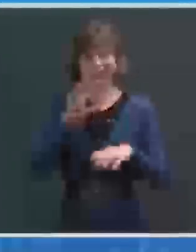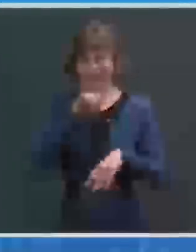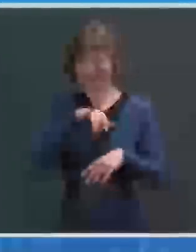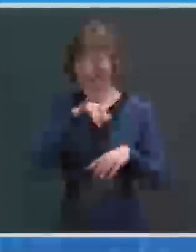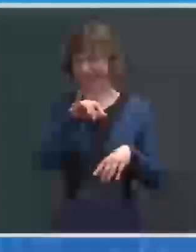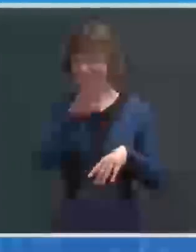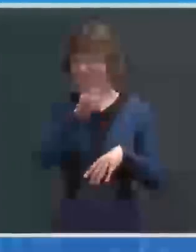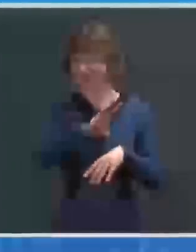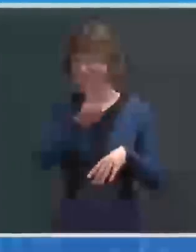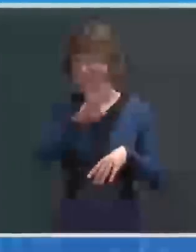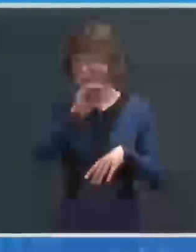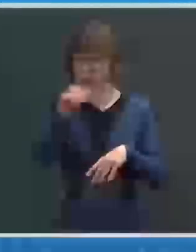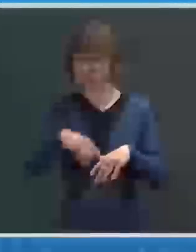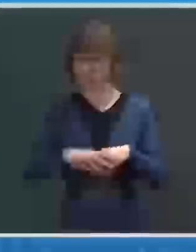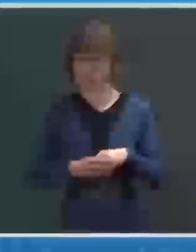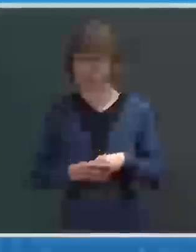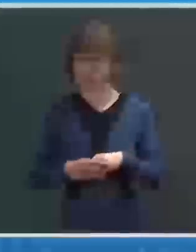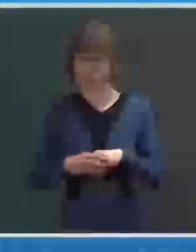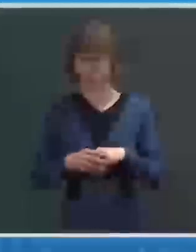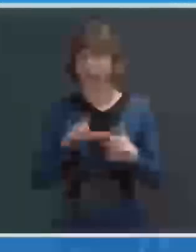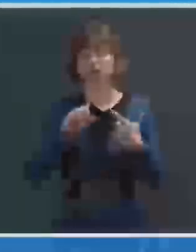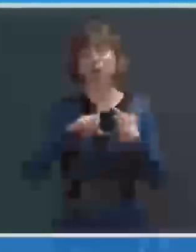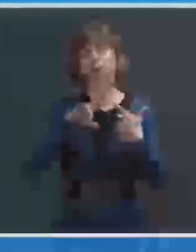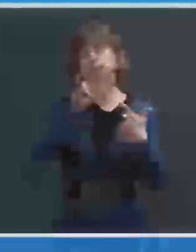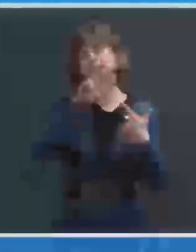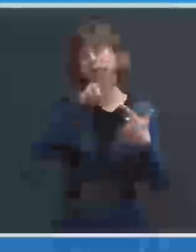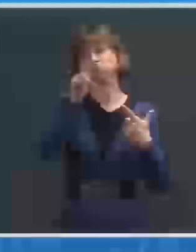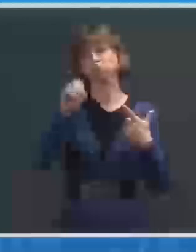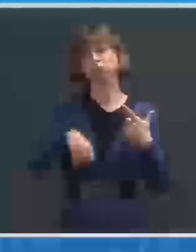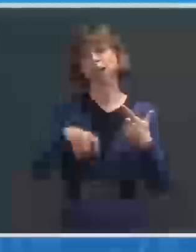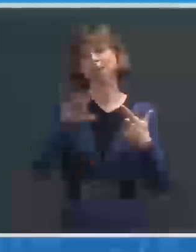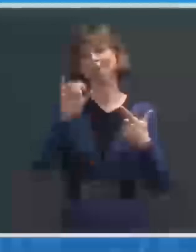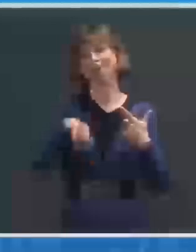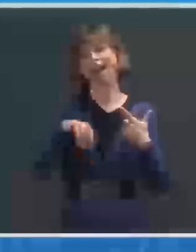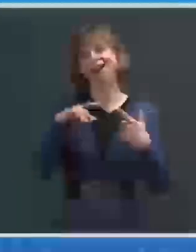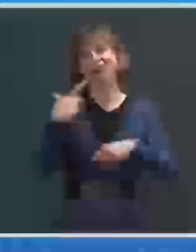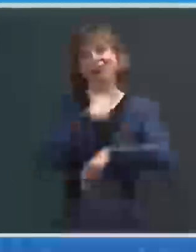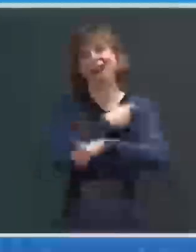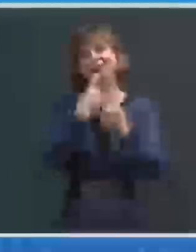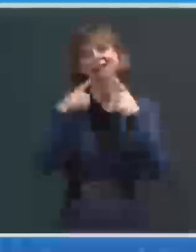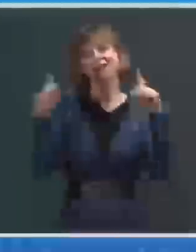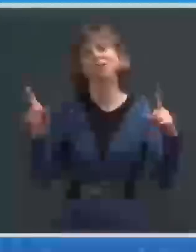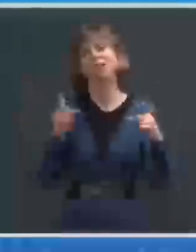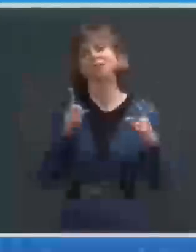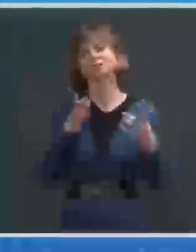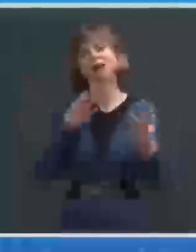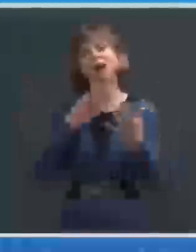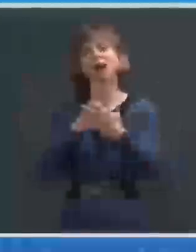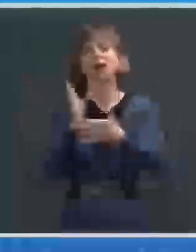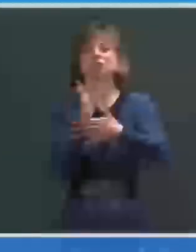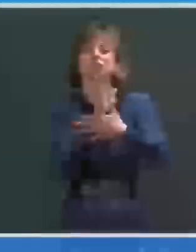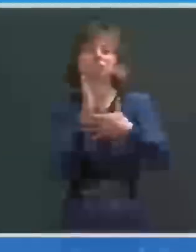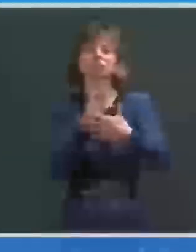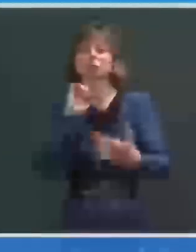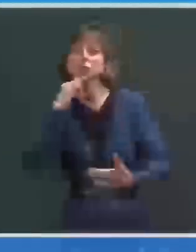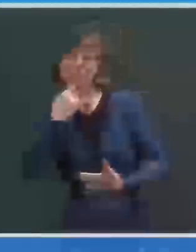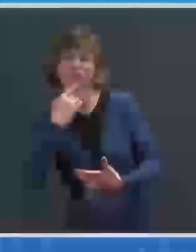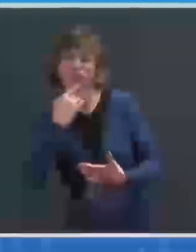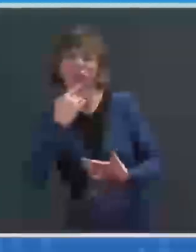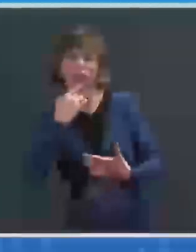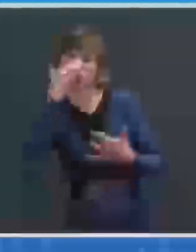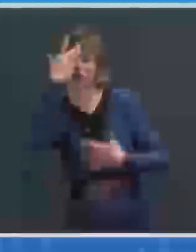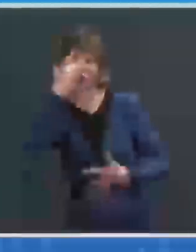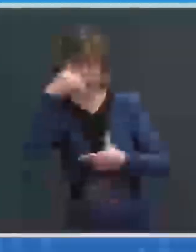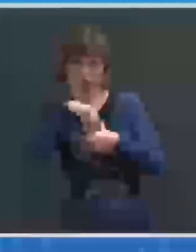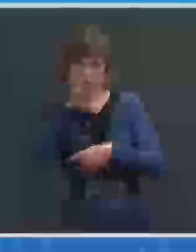66%. The 72% is the vaccine efficacy against moderate to severe critical infection in the United